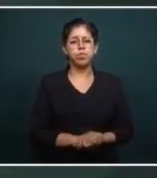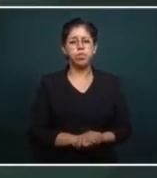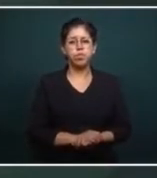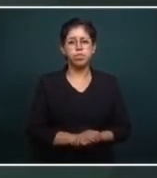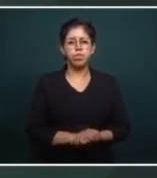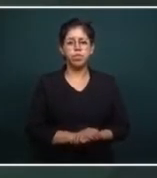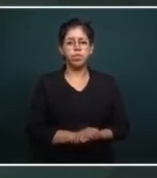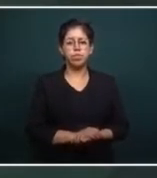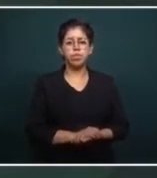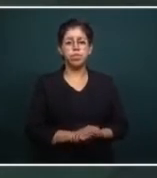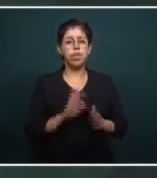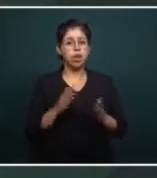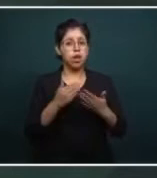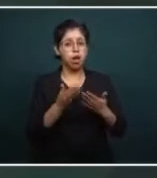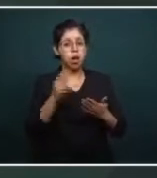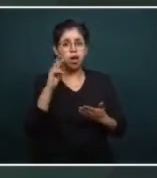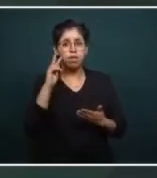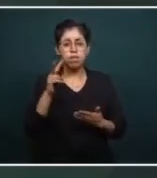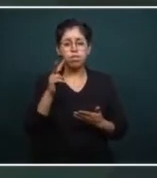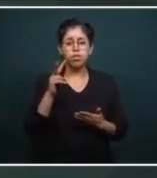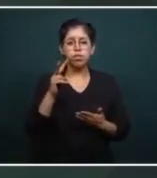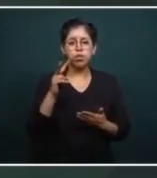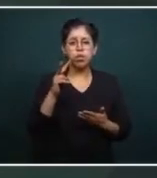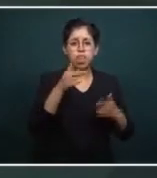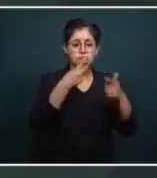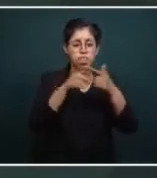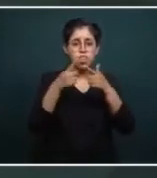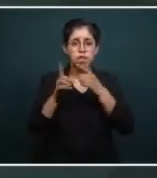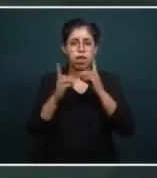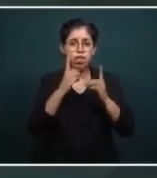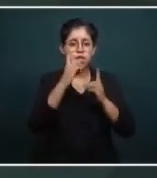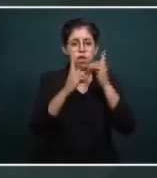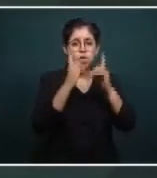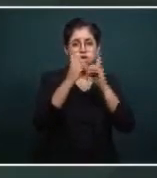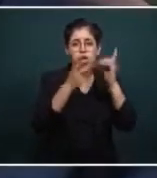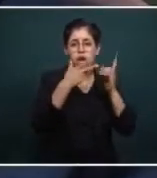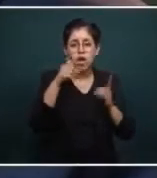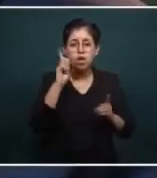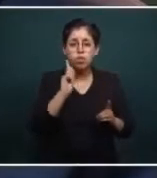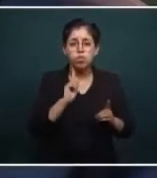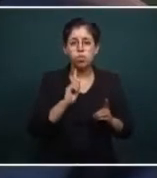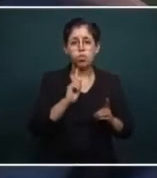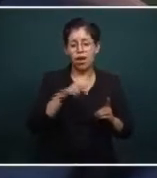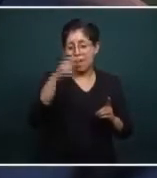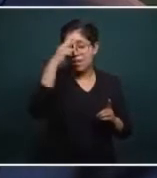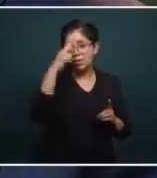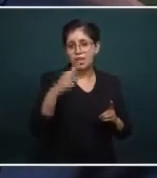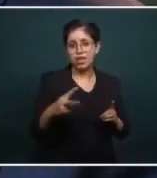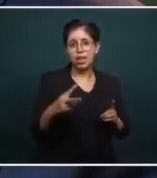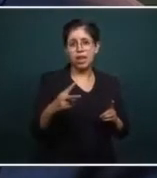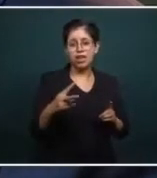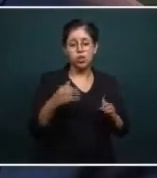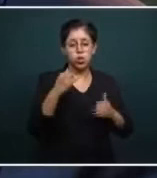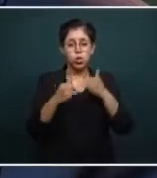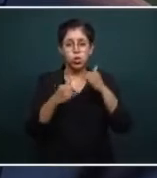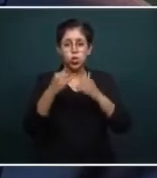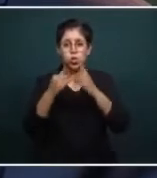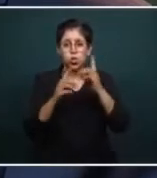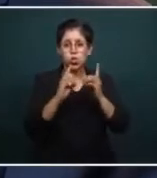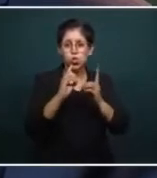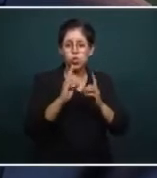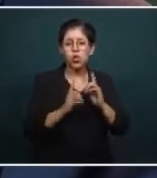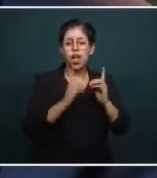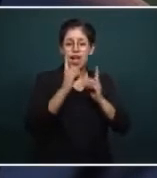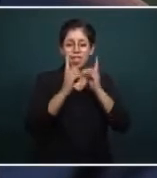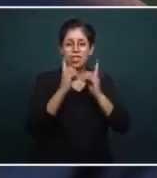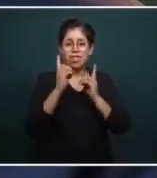now, desempeño de la delegación the delegation de México from en los Mexico Juegos Panamericanos in the Pan American sido